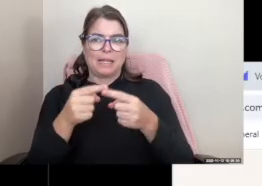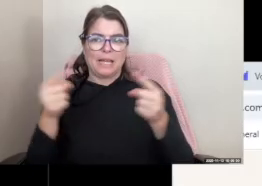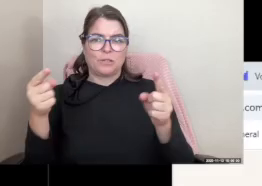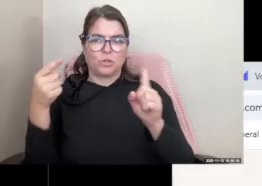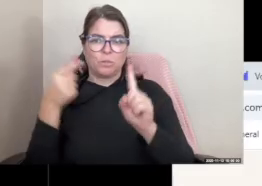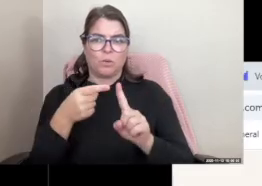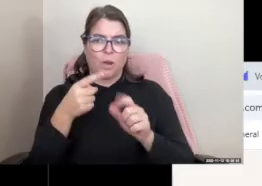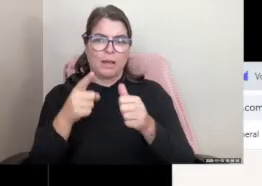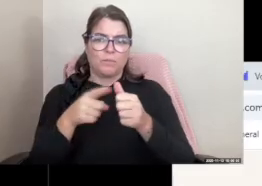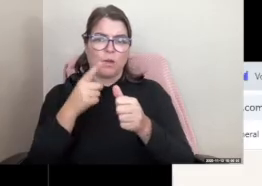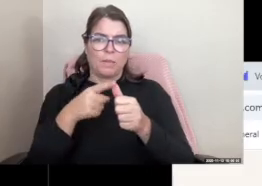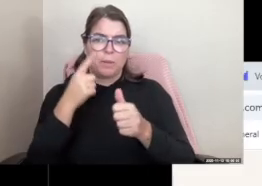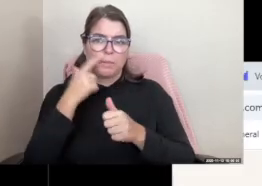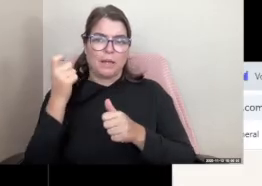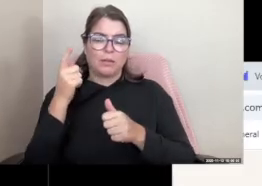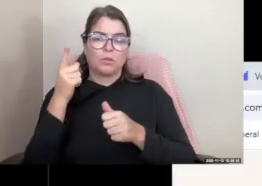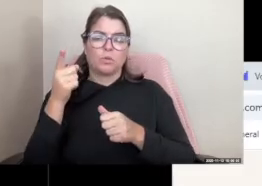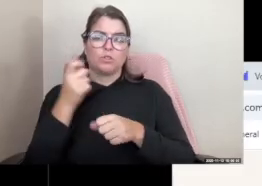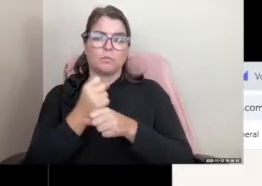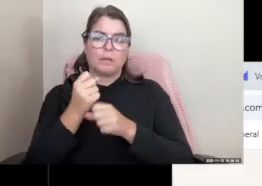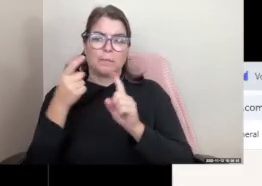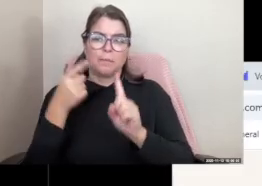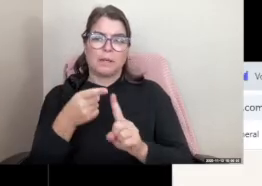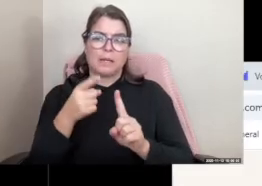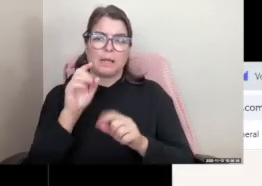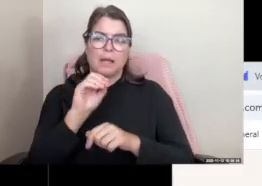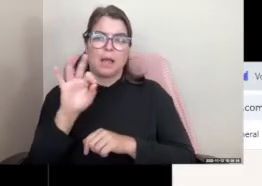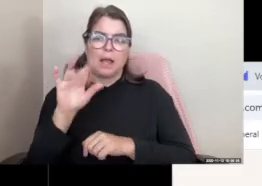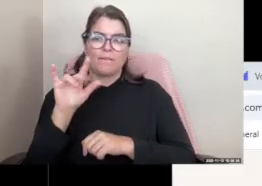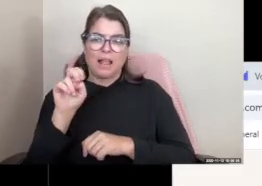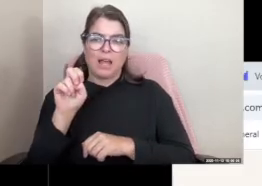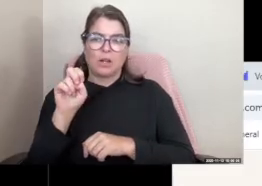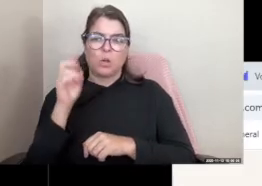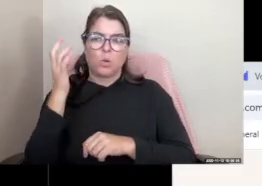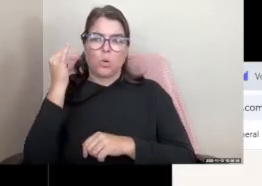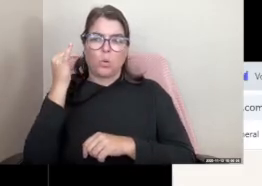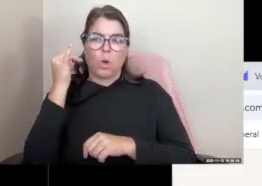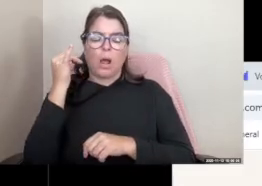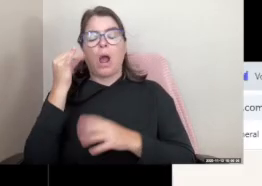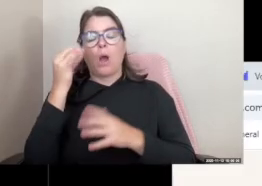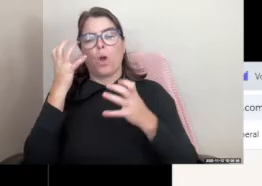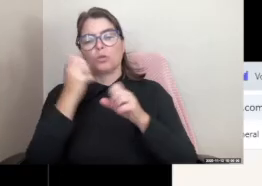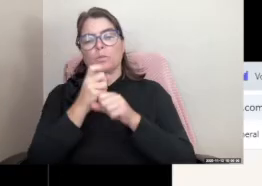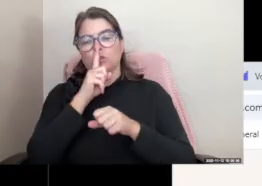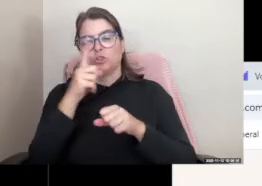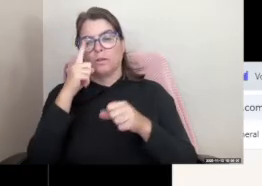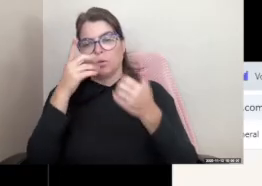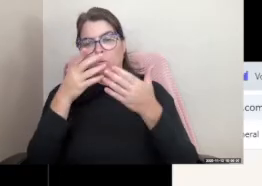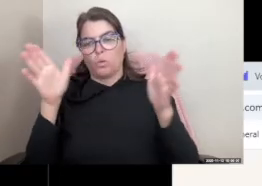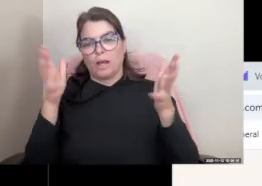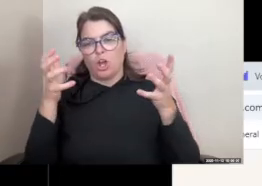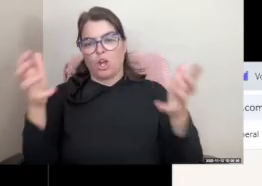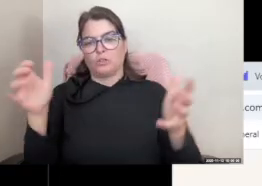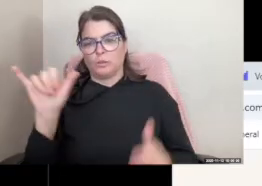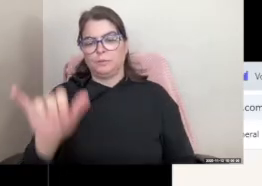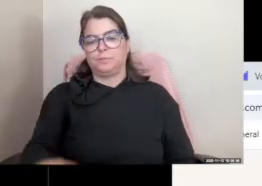can keep it brief. We were, we were trying to make a point, not necessarily, I actually voted yes,